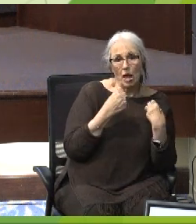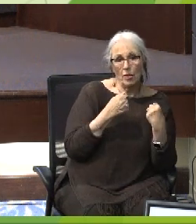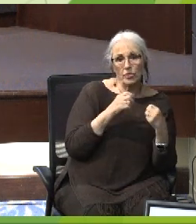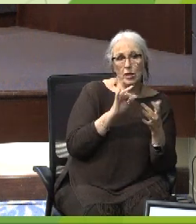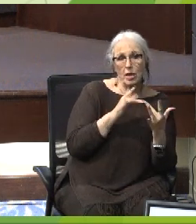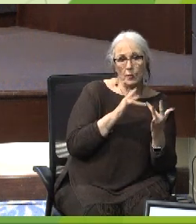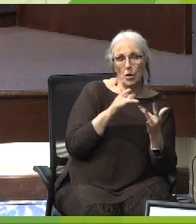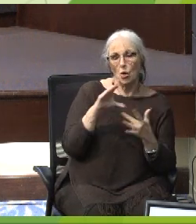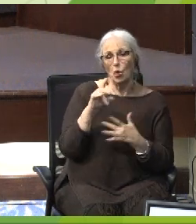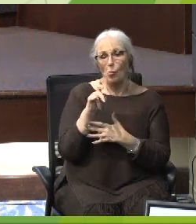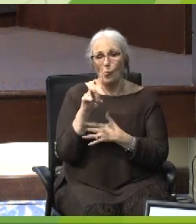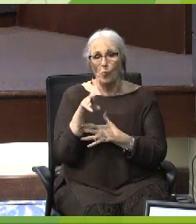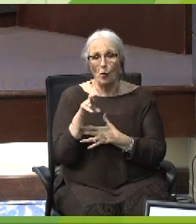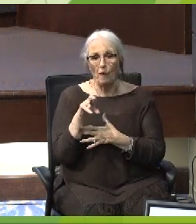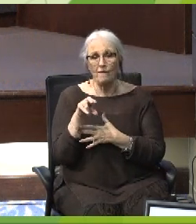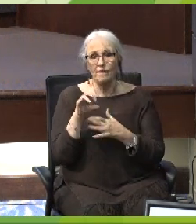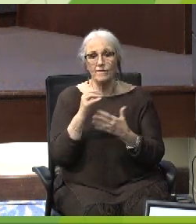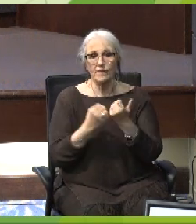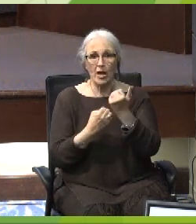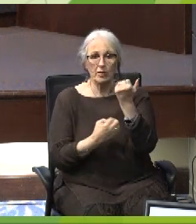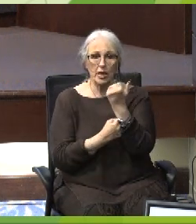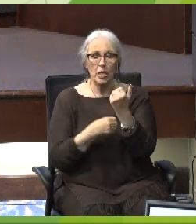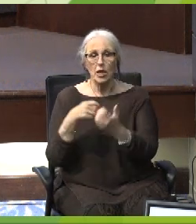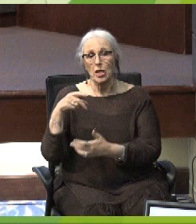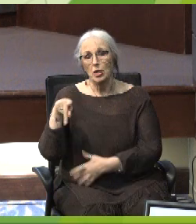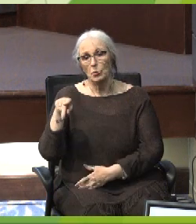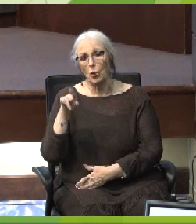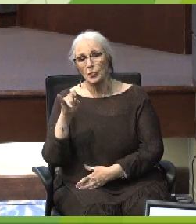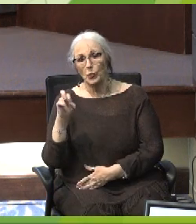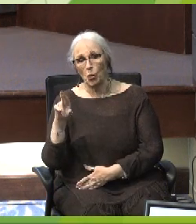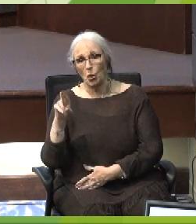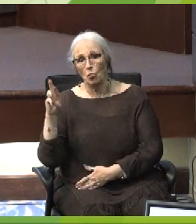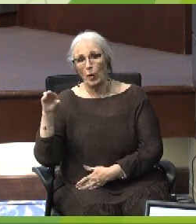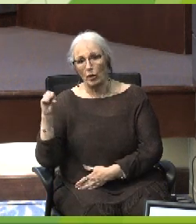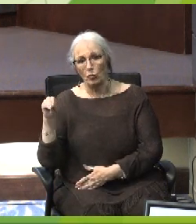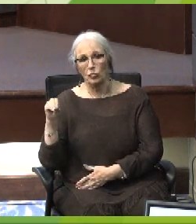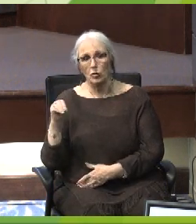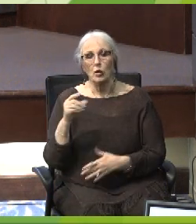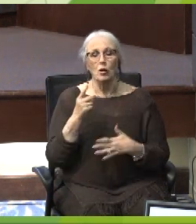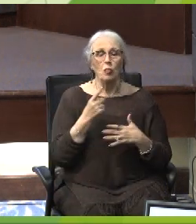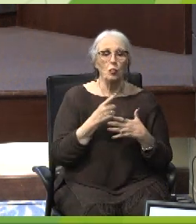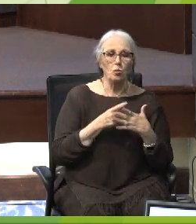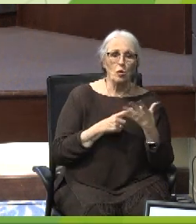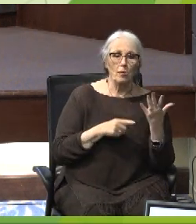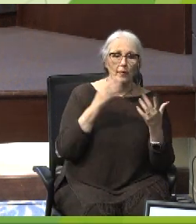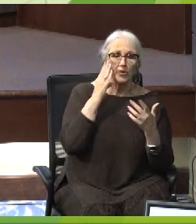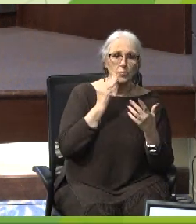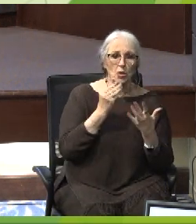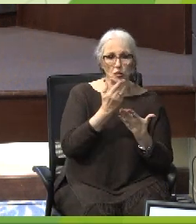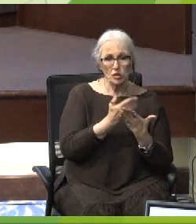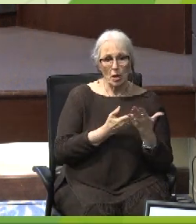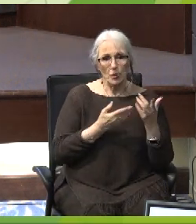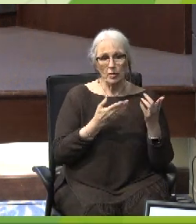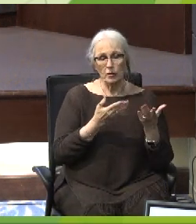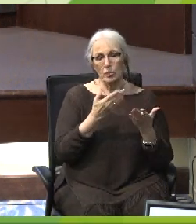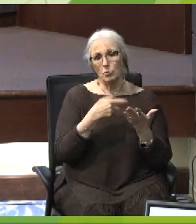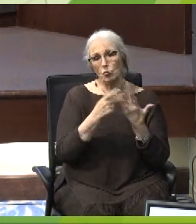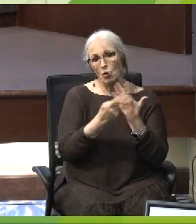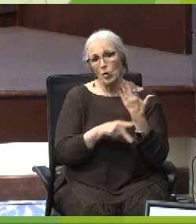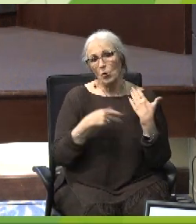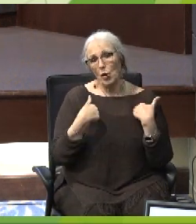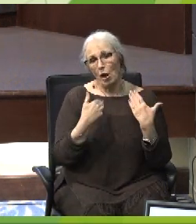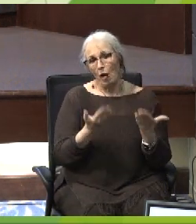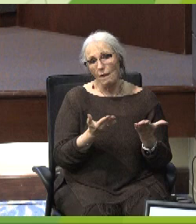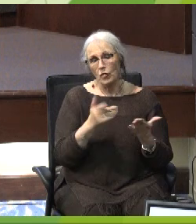Cooper Foundation, and Prosper Waco. What we had encountered with some of the programs that we offered was